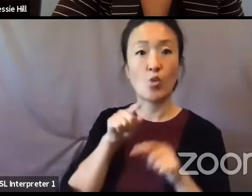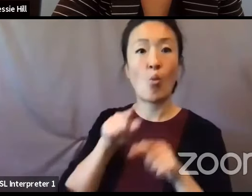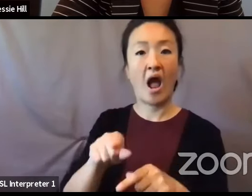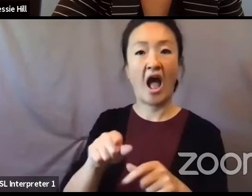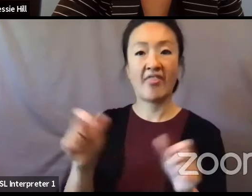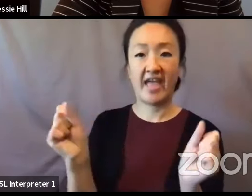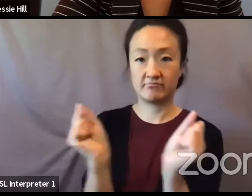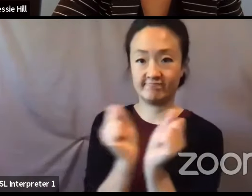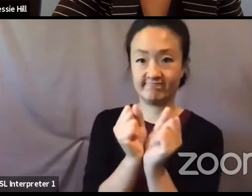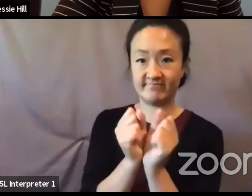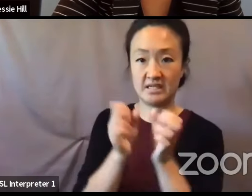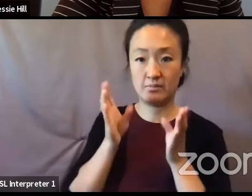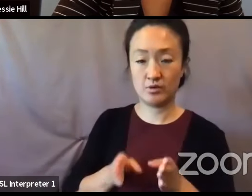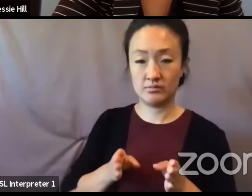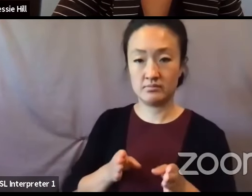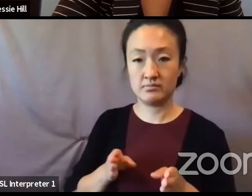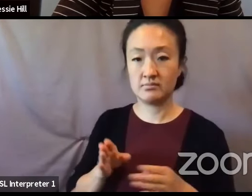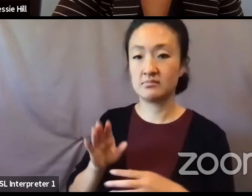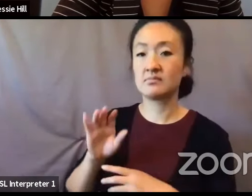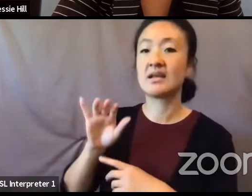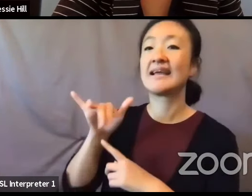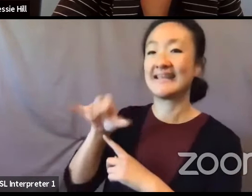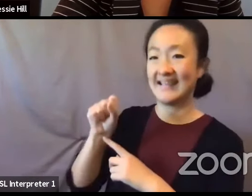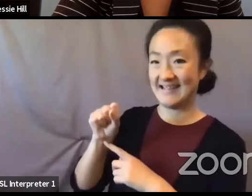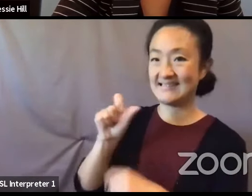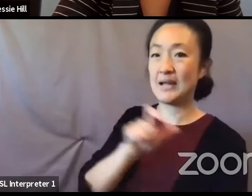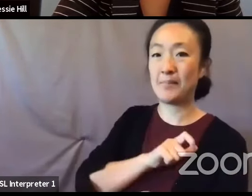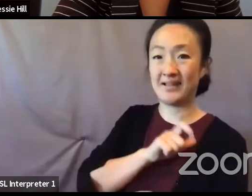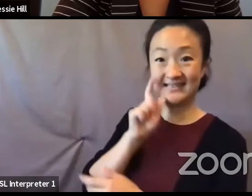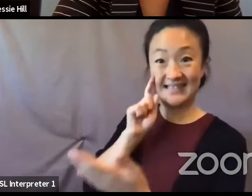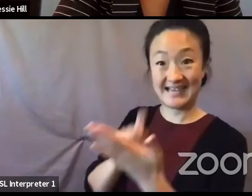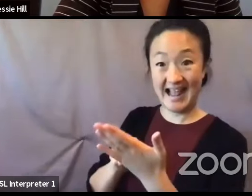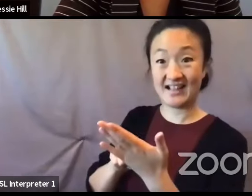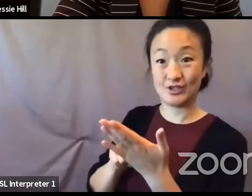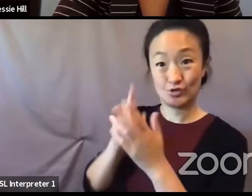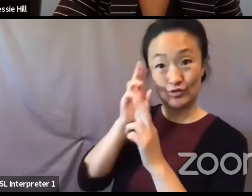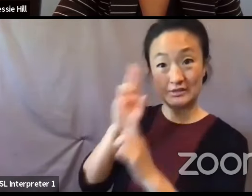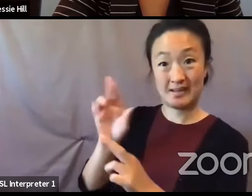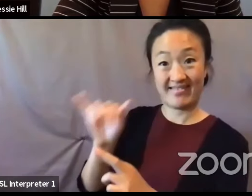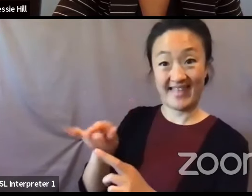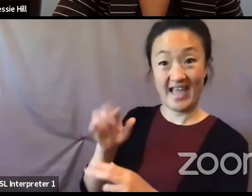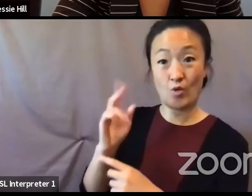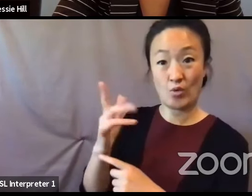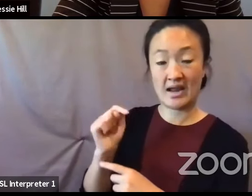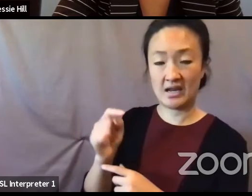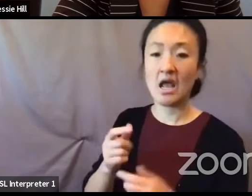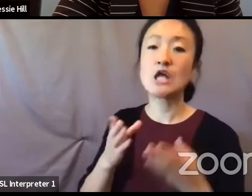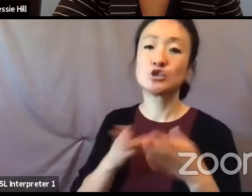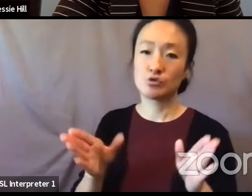Yes, although police don't always acknowledge it or recognize it. Generally, you have a right to,